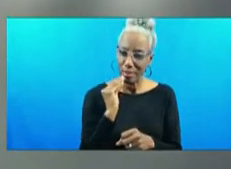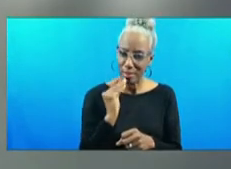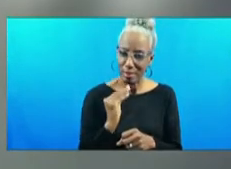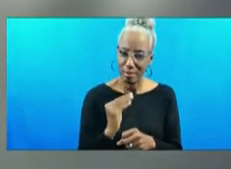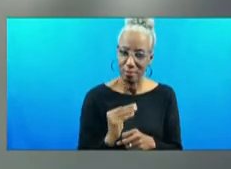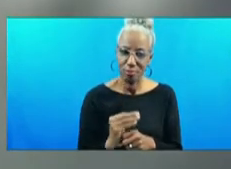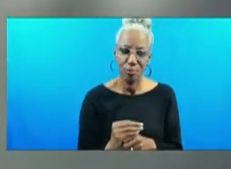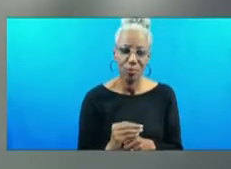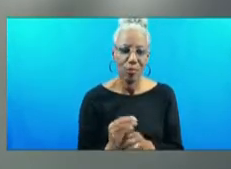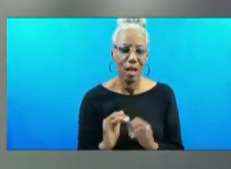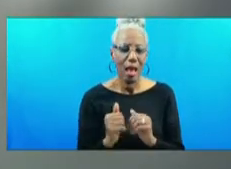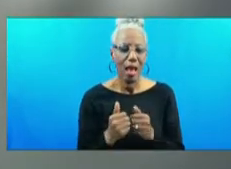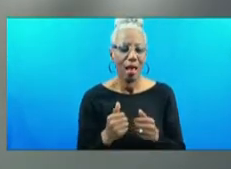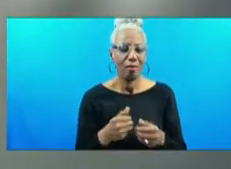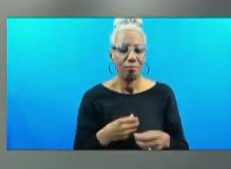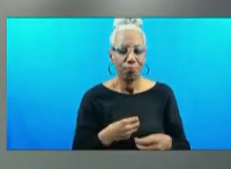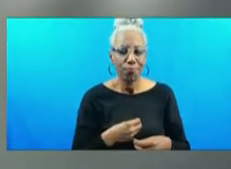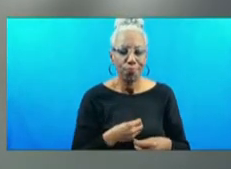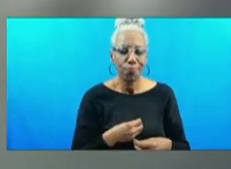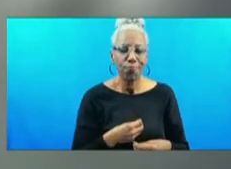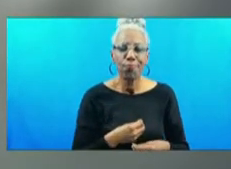where virtual is,